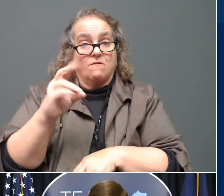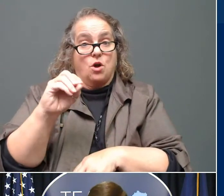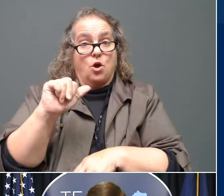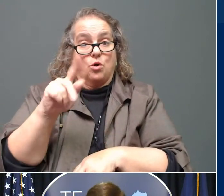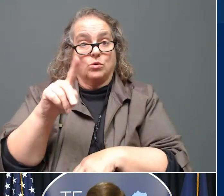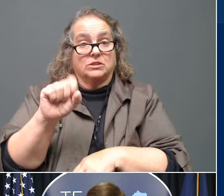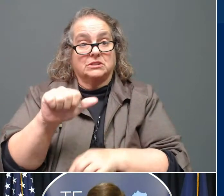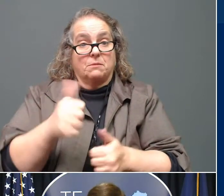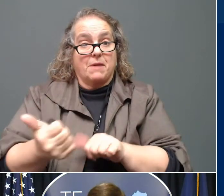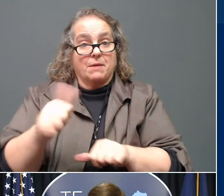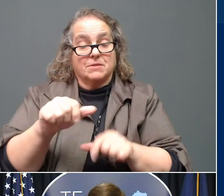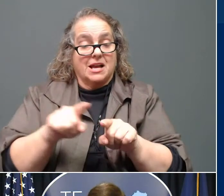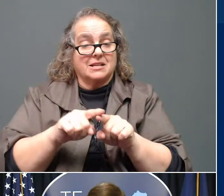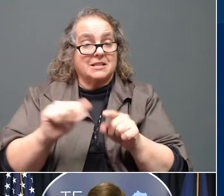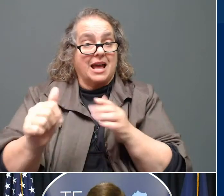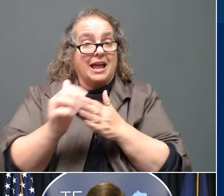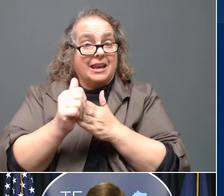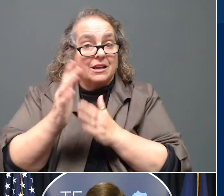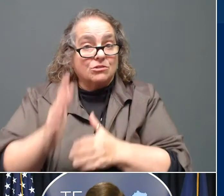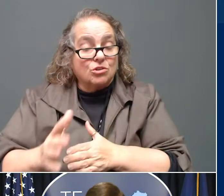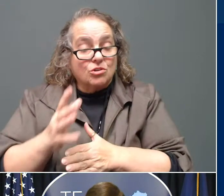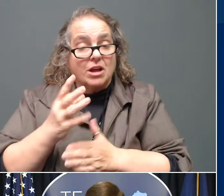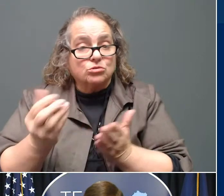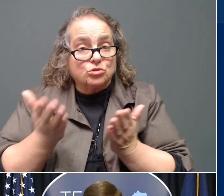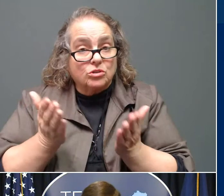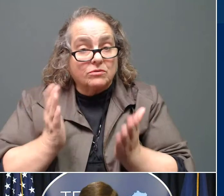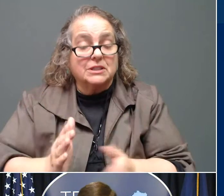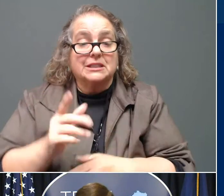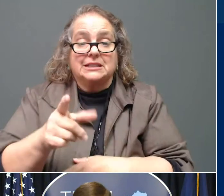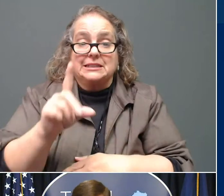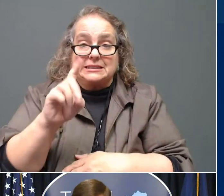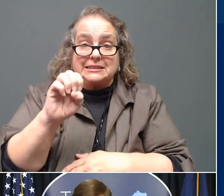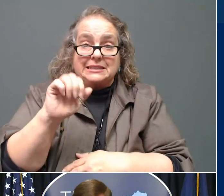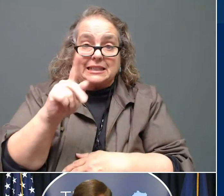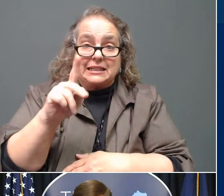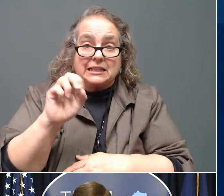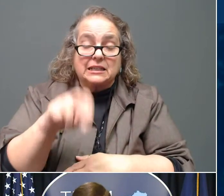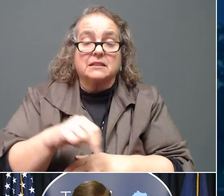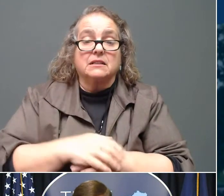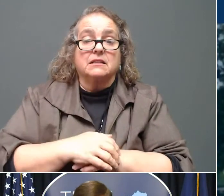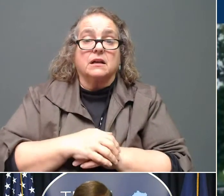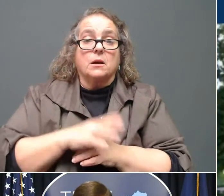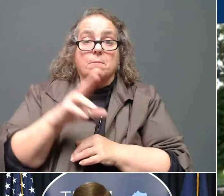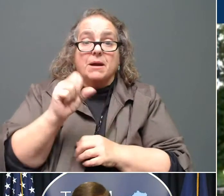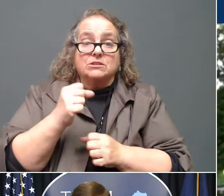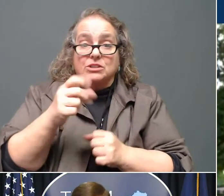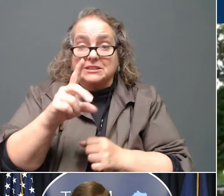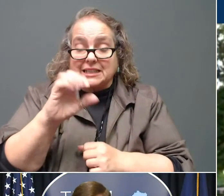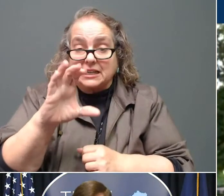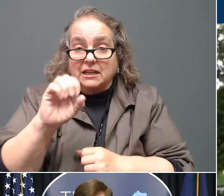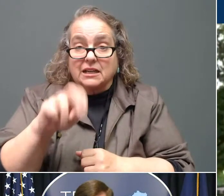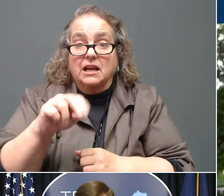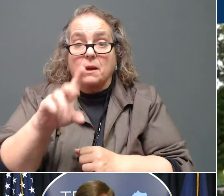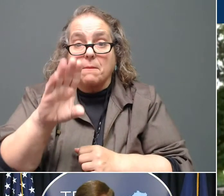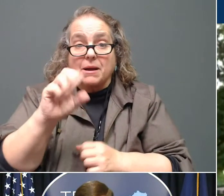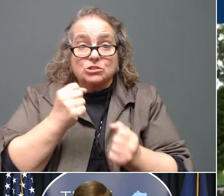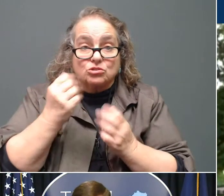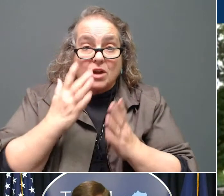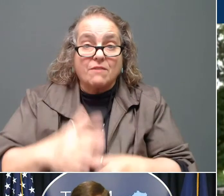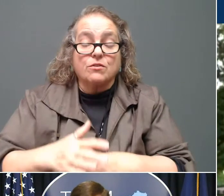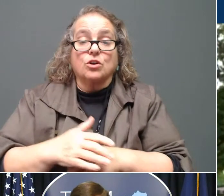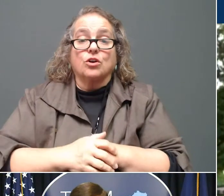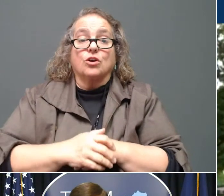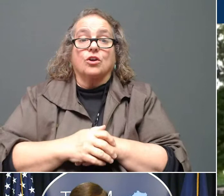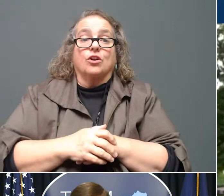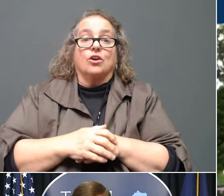a humble servant. He was a deacon, bus driver, maintenance man, greeter, and self-proclaimed master popcorn